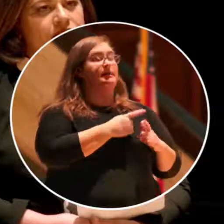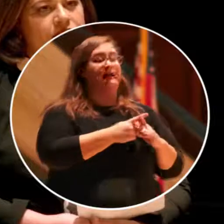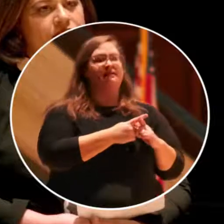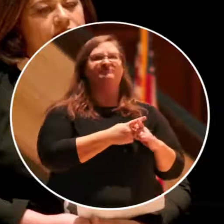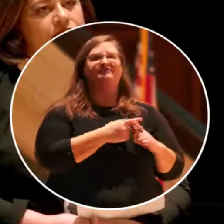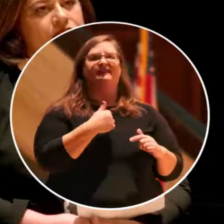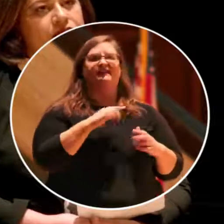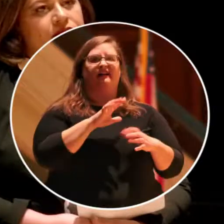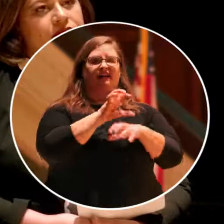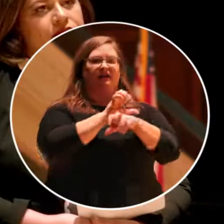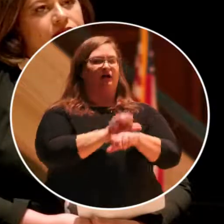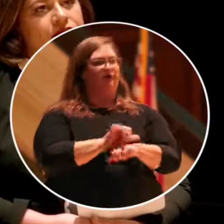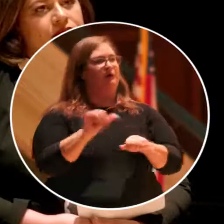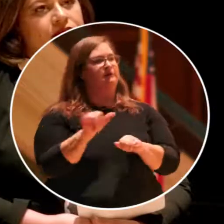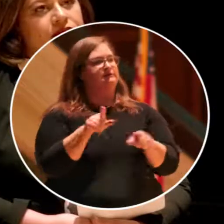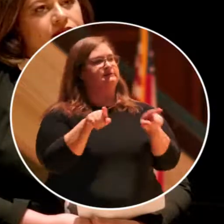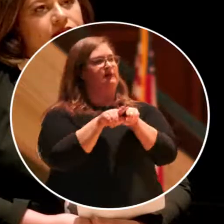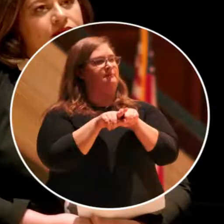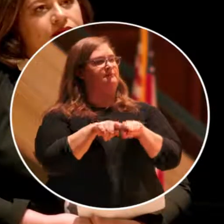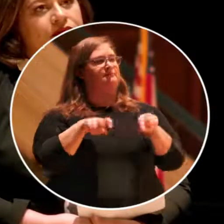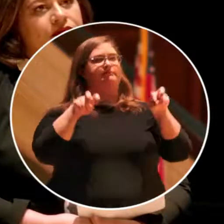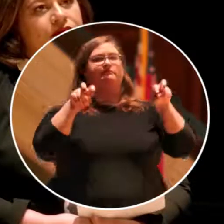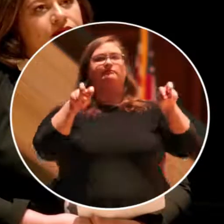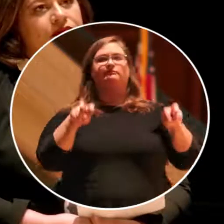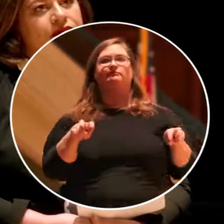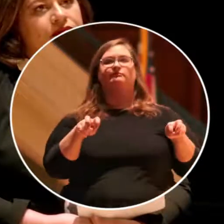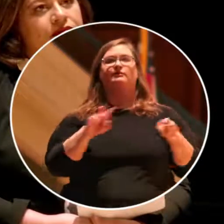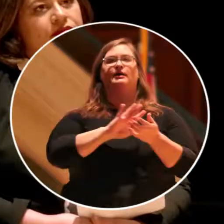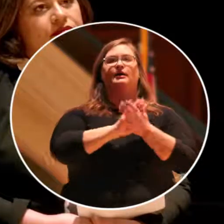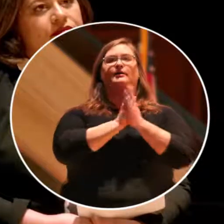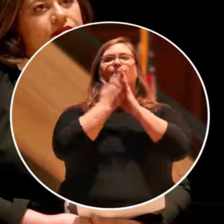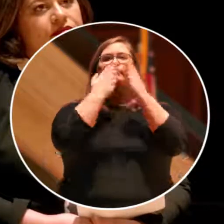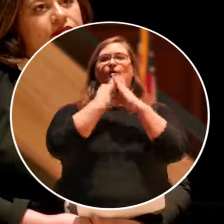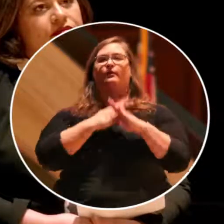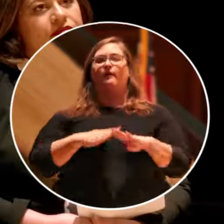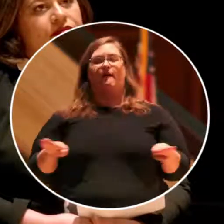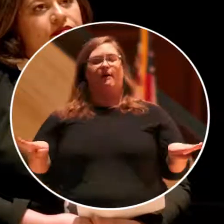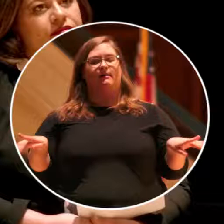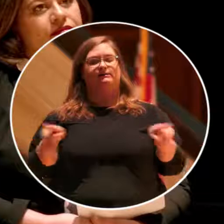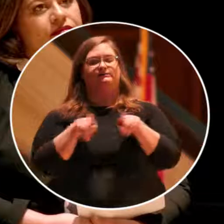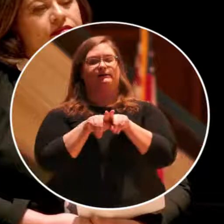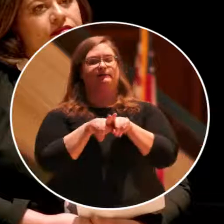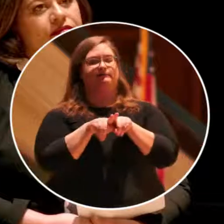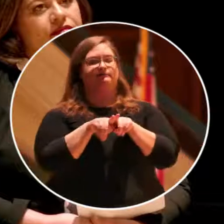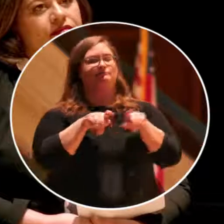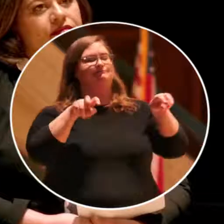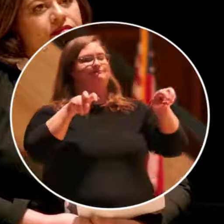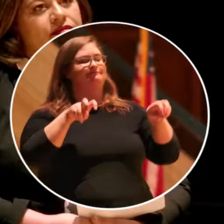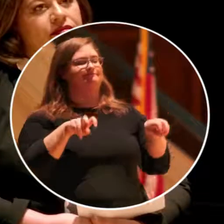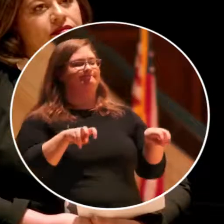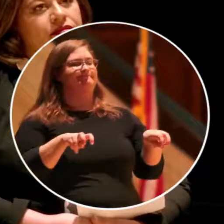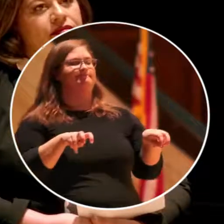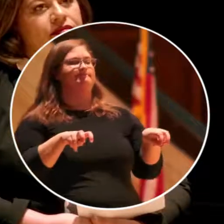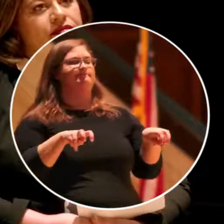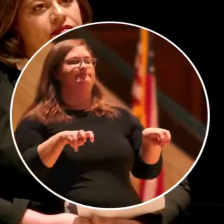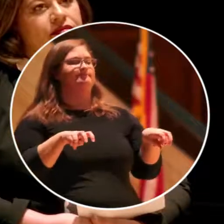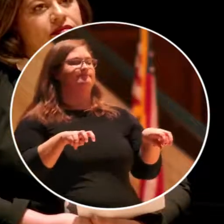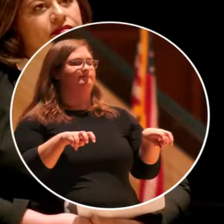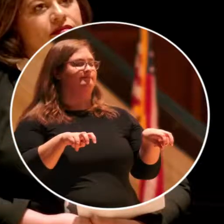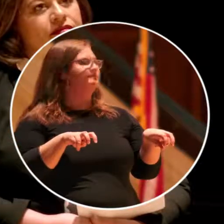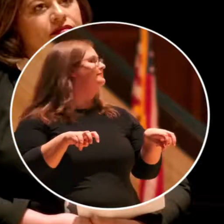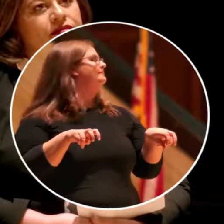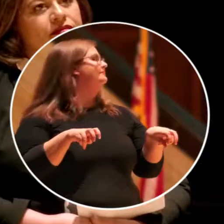enjoying the quietness around her, the way so many children seem to love to do with their mothers,